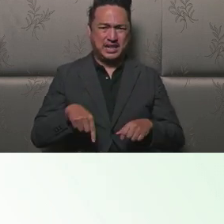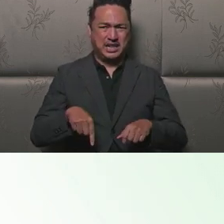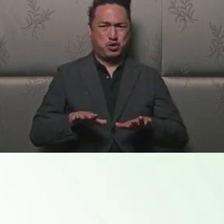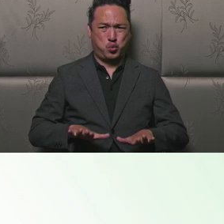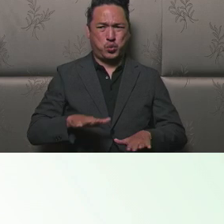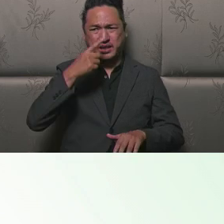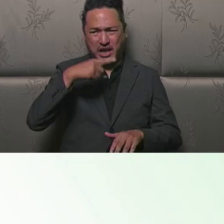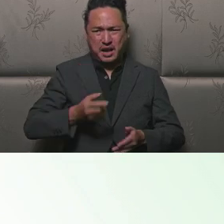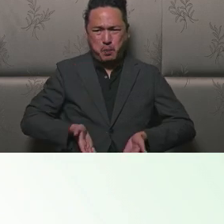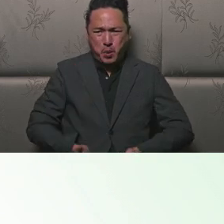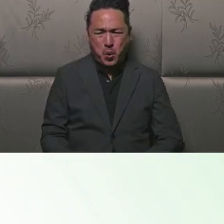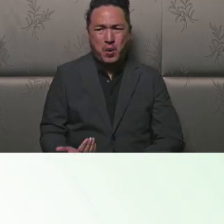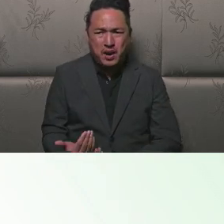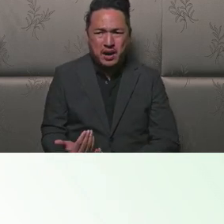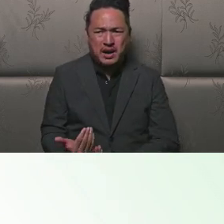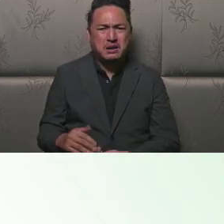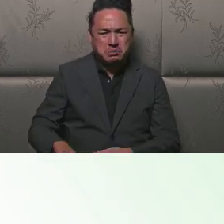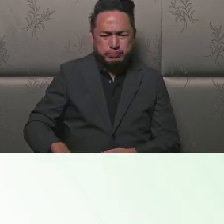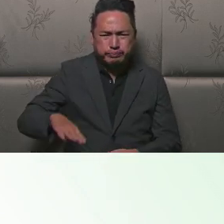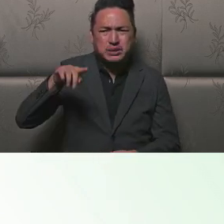fourth generations that are in there.